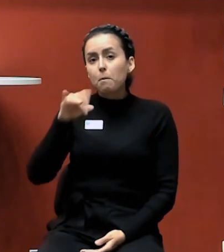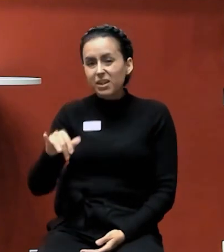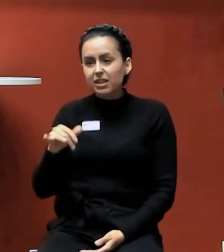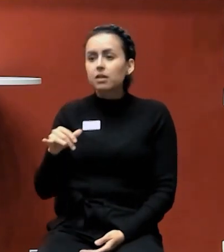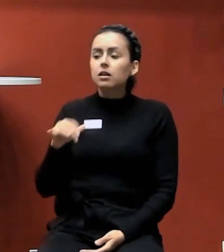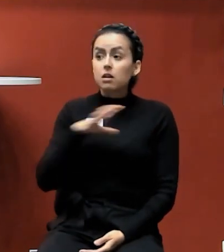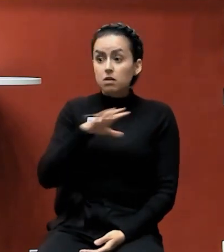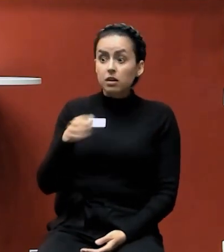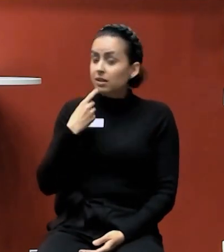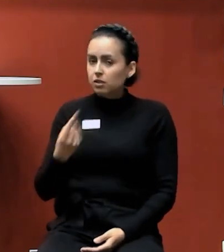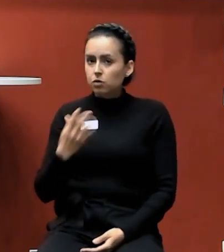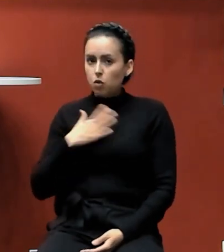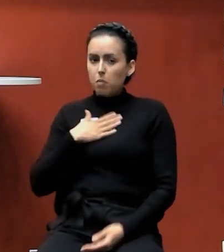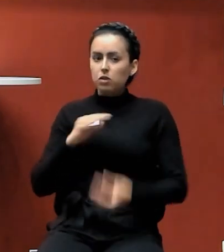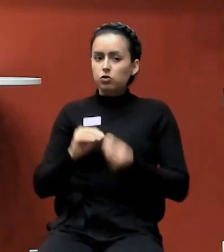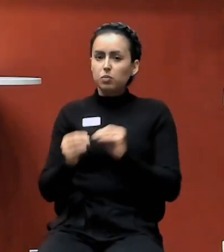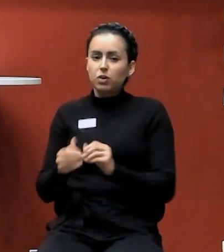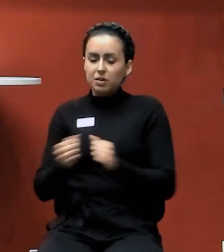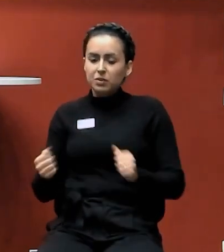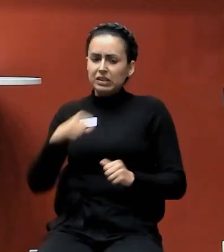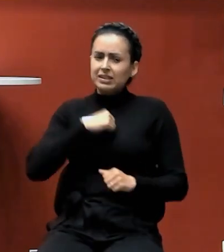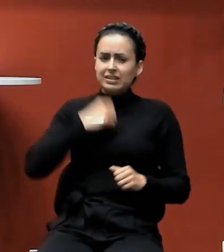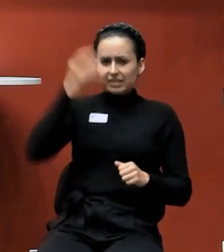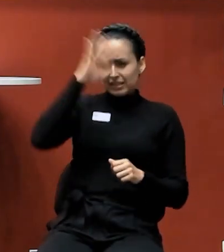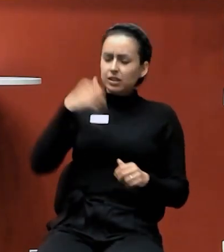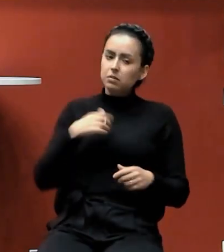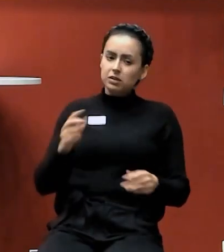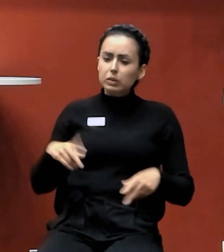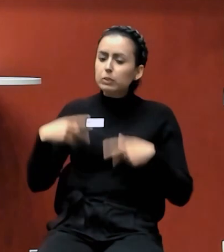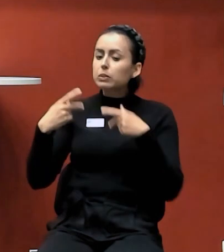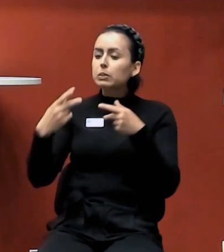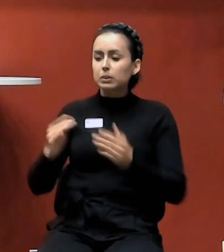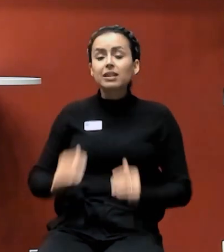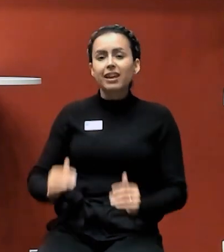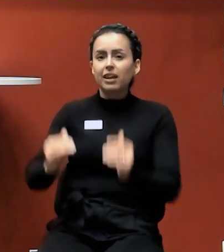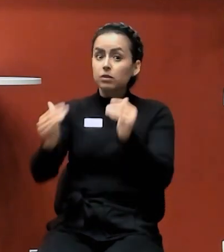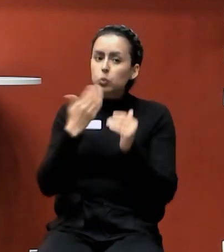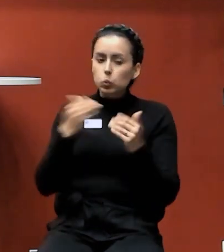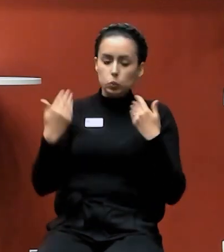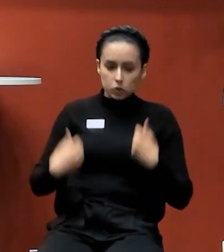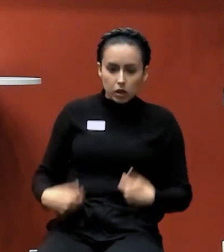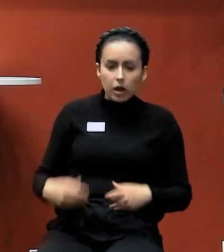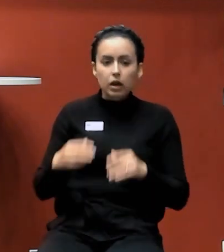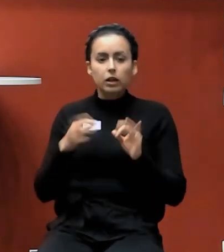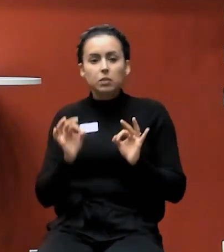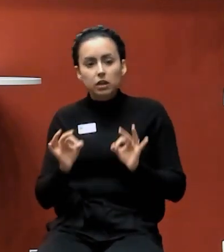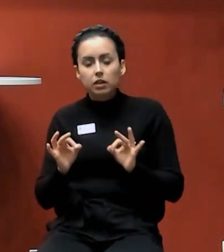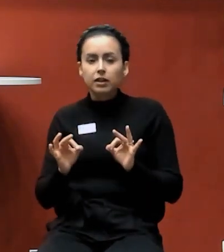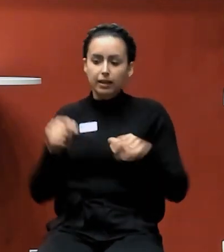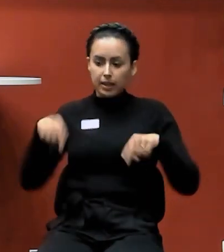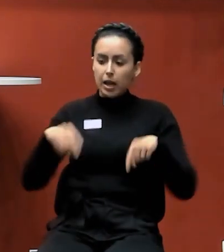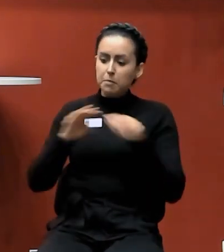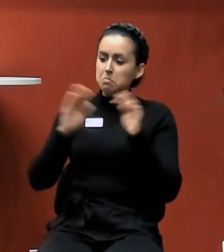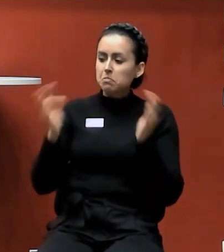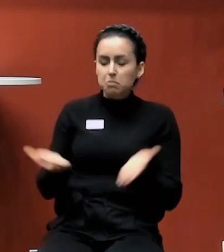Everyone said their gender and such, but I feel like I'm still on this continuous journey of developing who I am and what am I to do on this